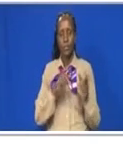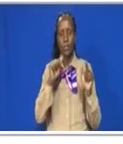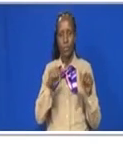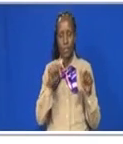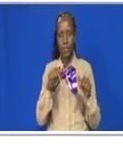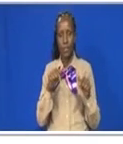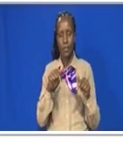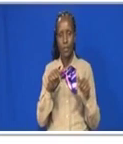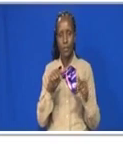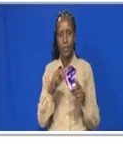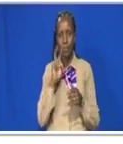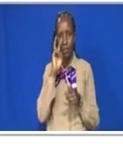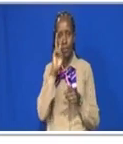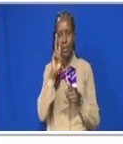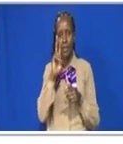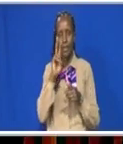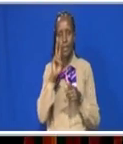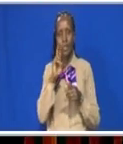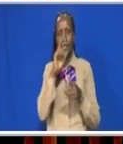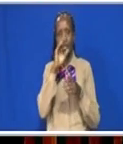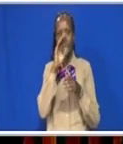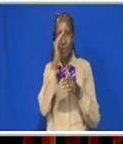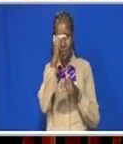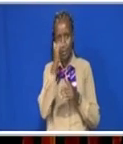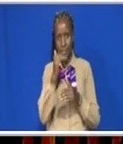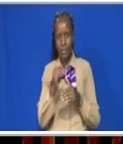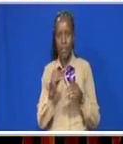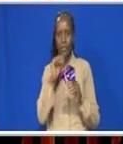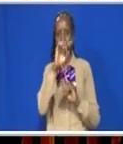be looking at structured questions.